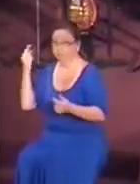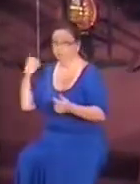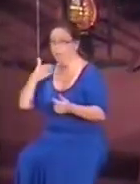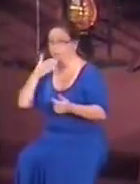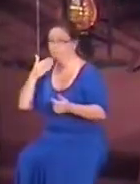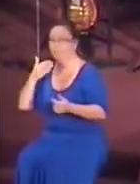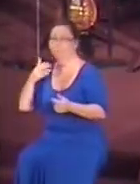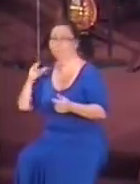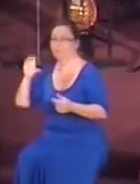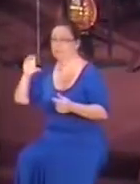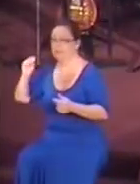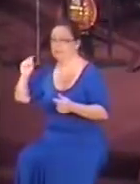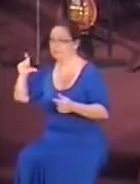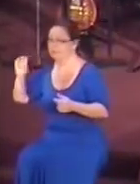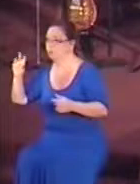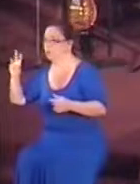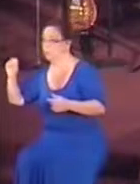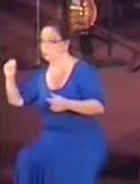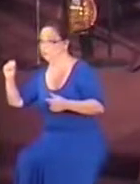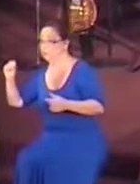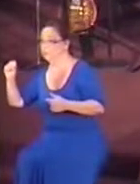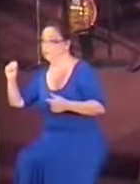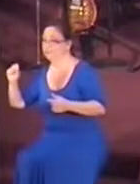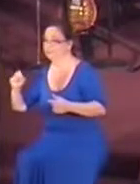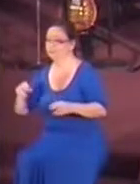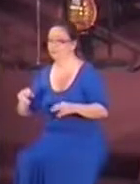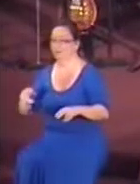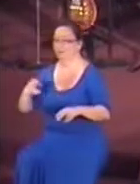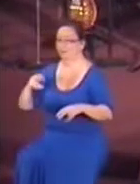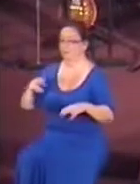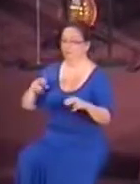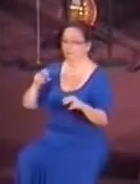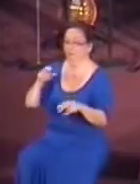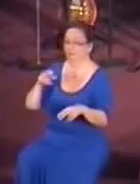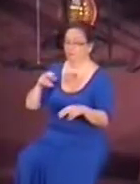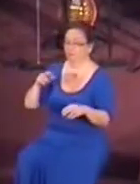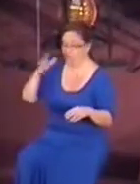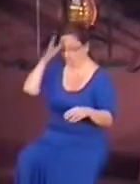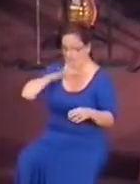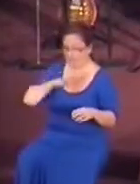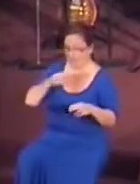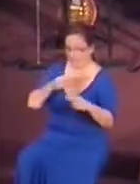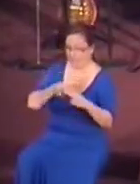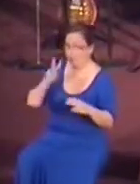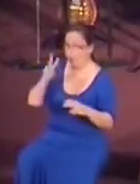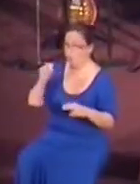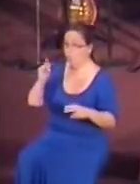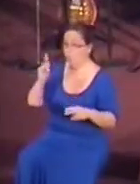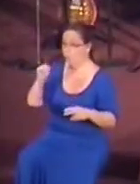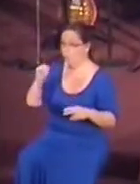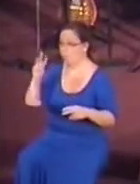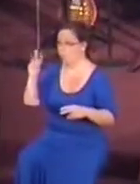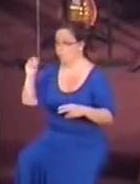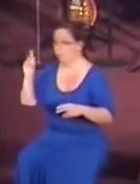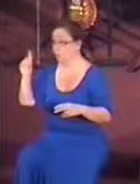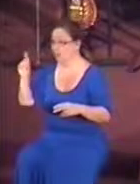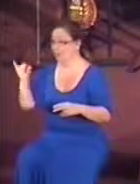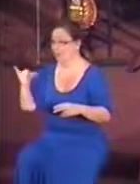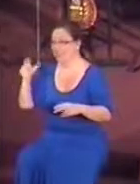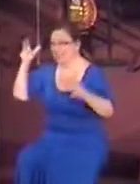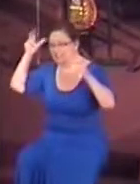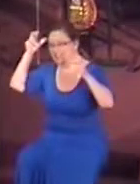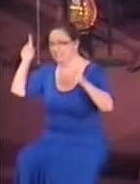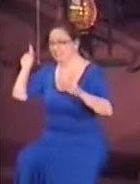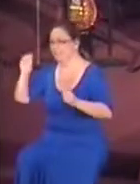by C.S. Lewis, and he deals with this guy called Wormwood. And he approaches it from the aspect of a demon.